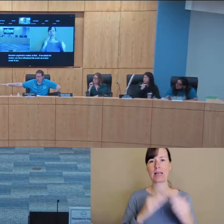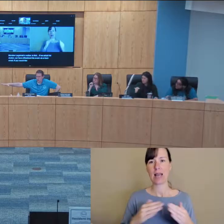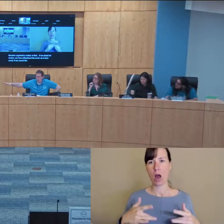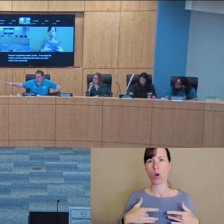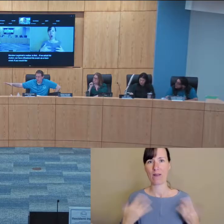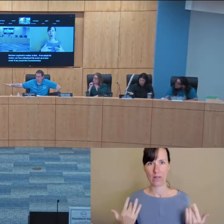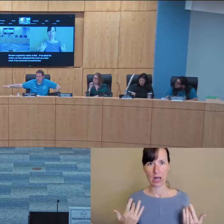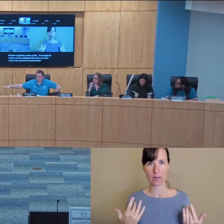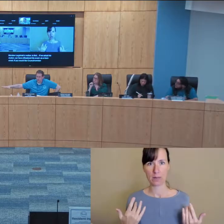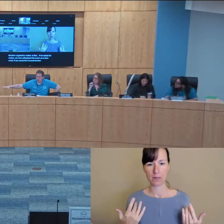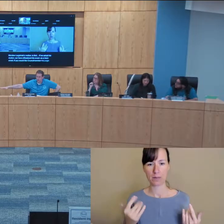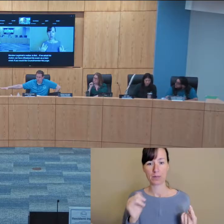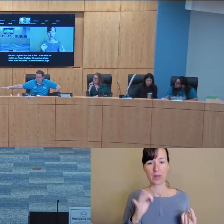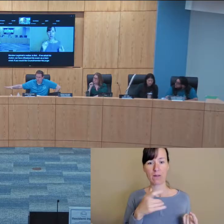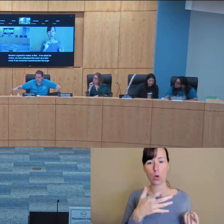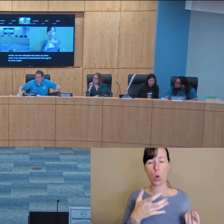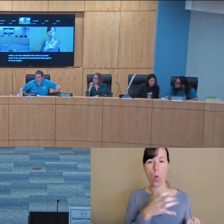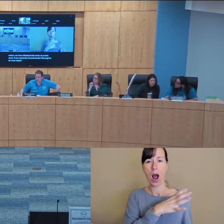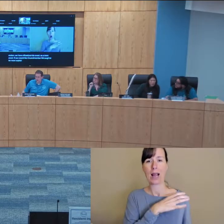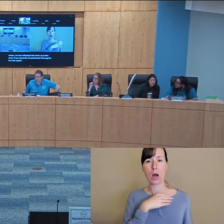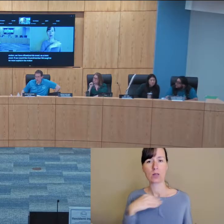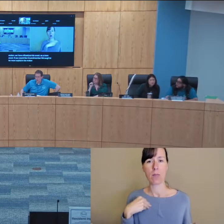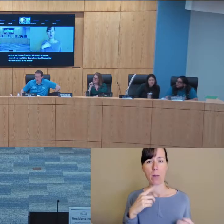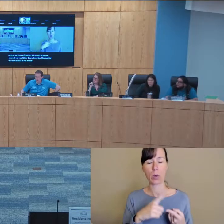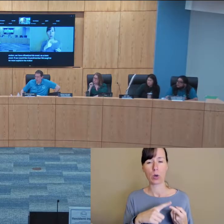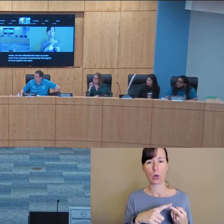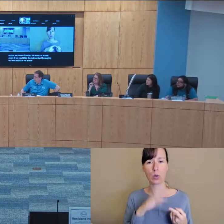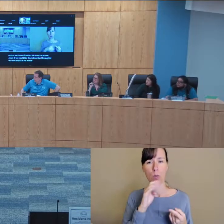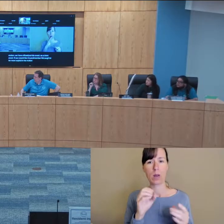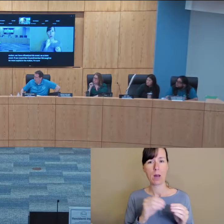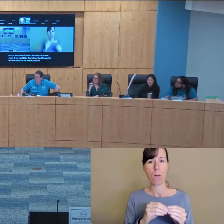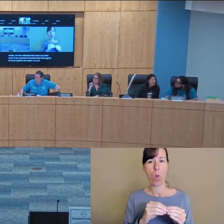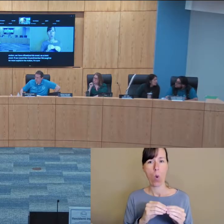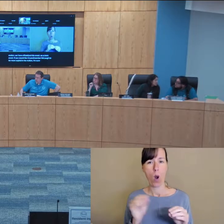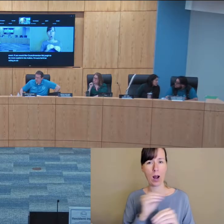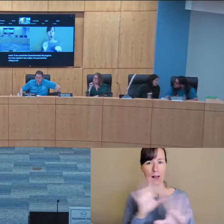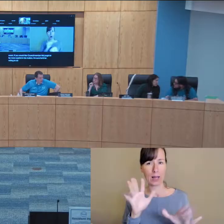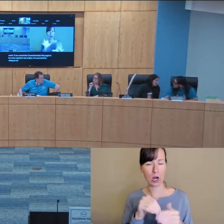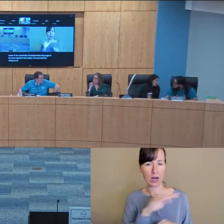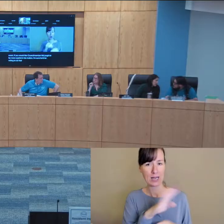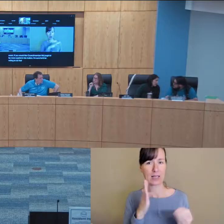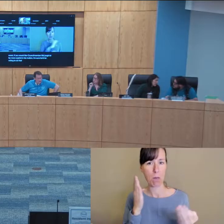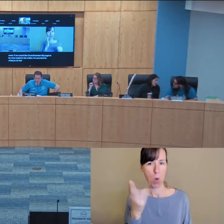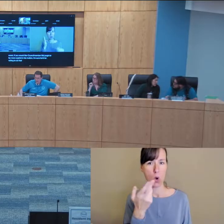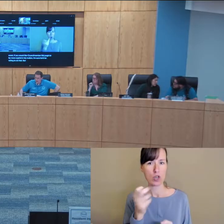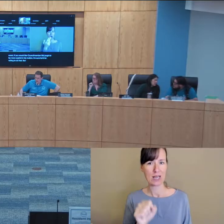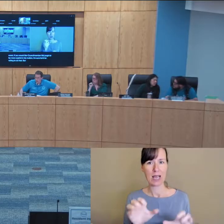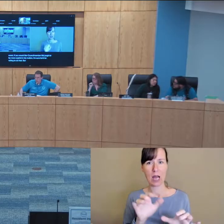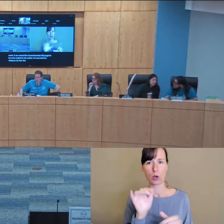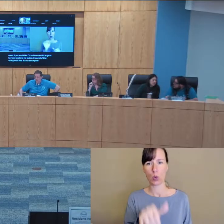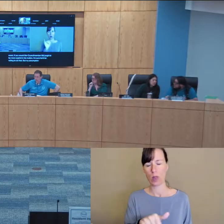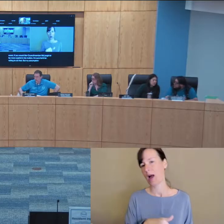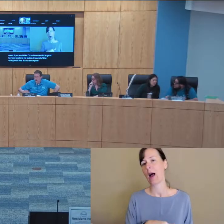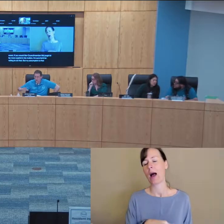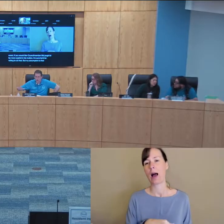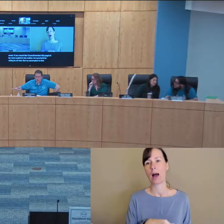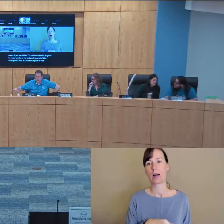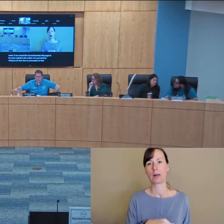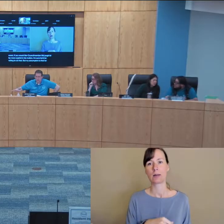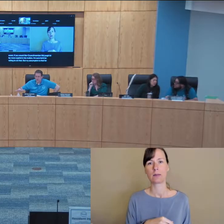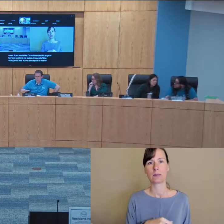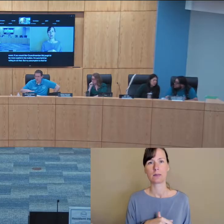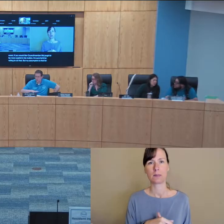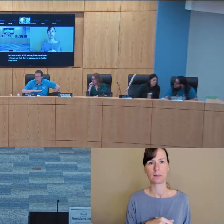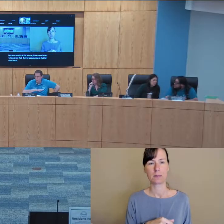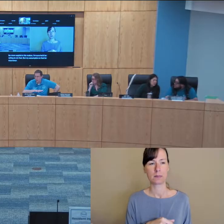Councilmember LeGlowick to be more explicit in his motion, I'm sure he'd be willing to do that. But my assumption is that for